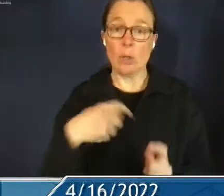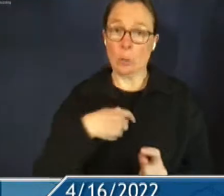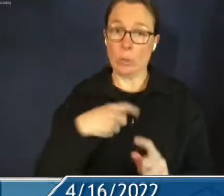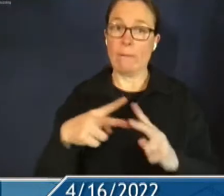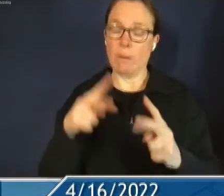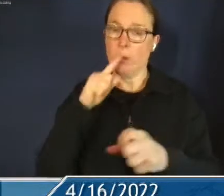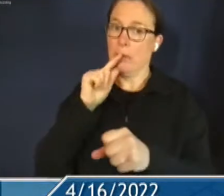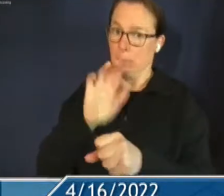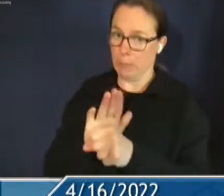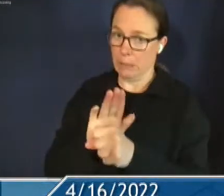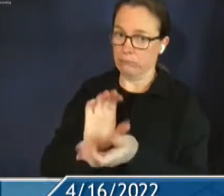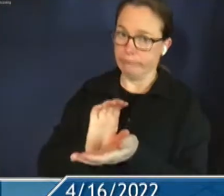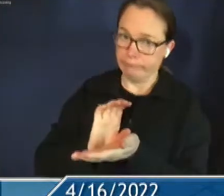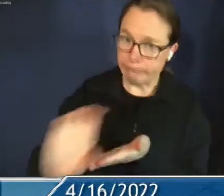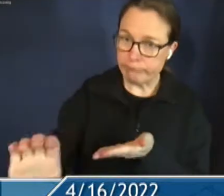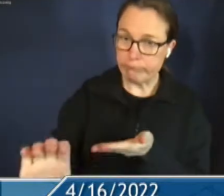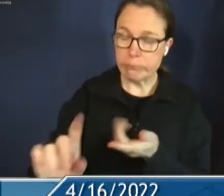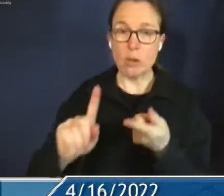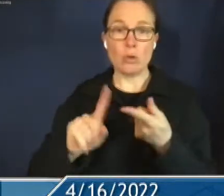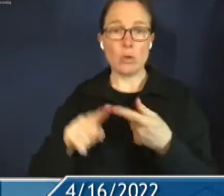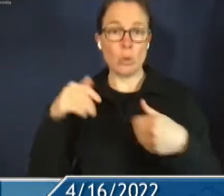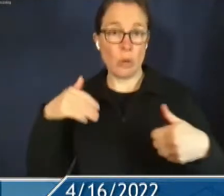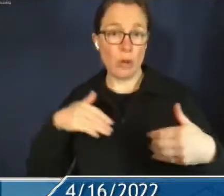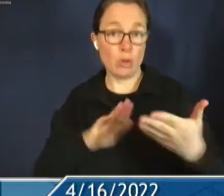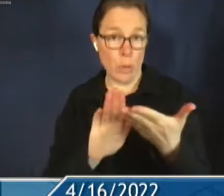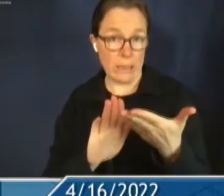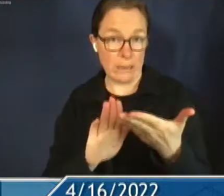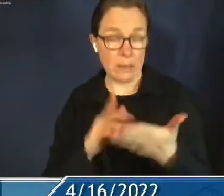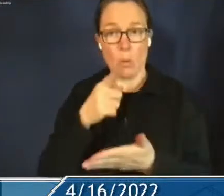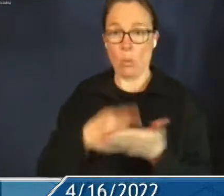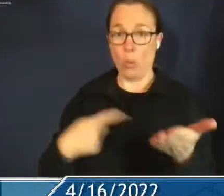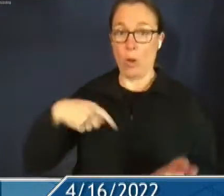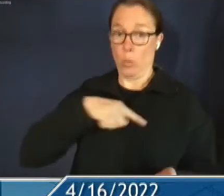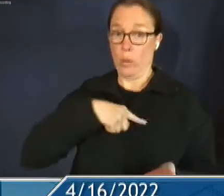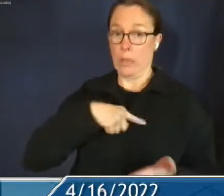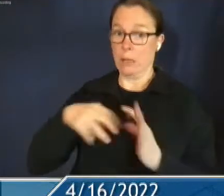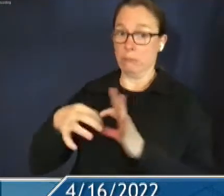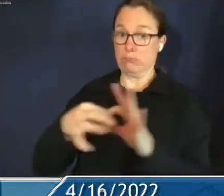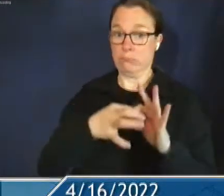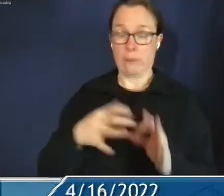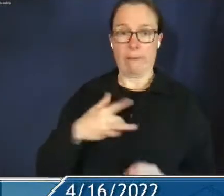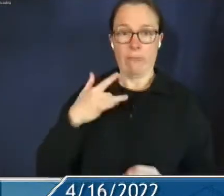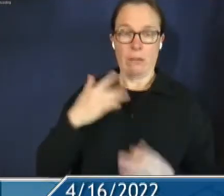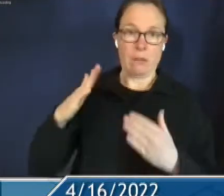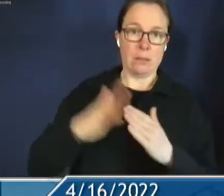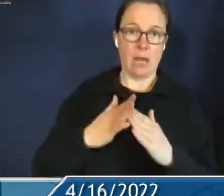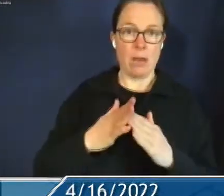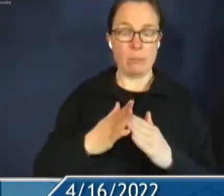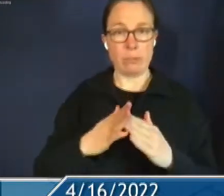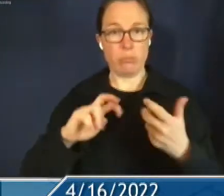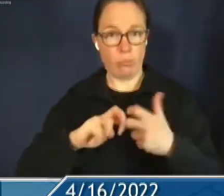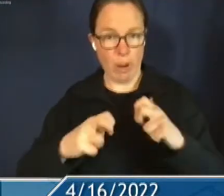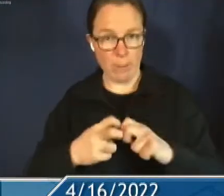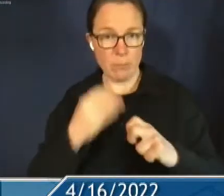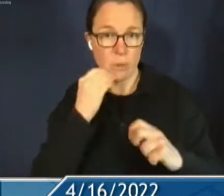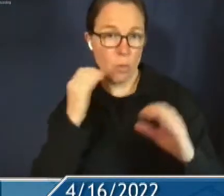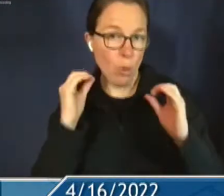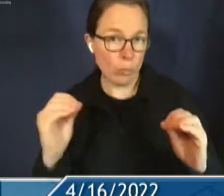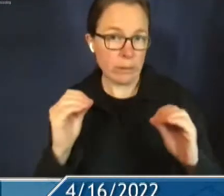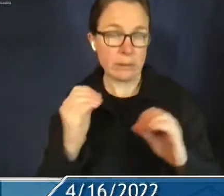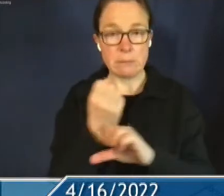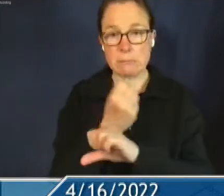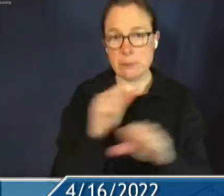address what we have collectively identified as our city's most pressing issues: homelessness, community safety, and